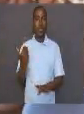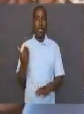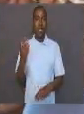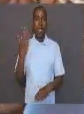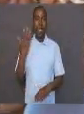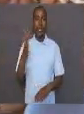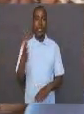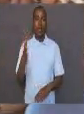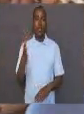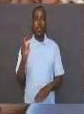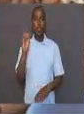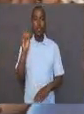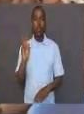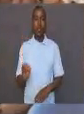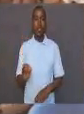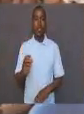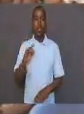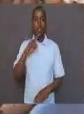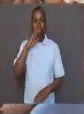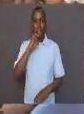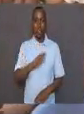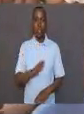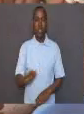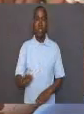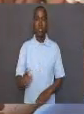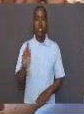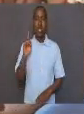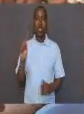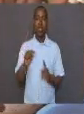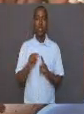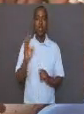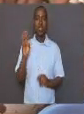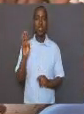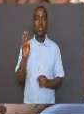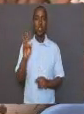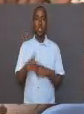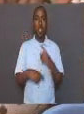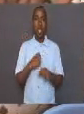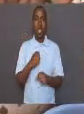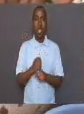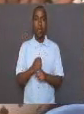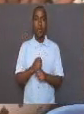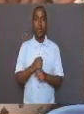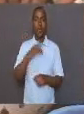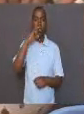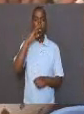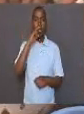50% of children 1 to 6 years old were infected